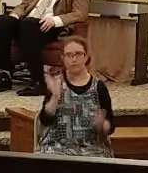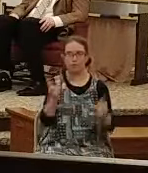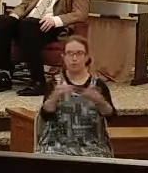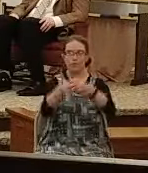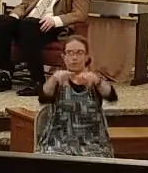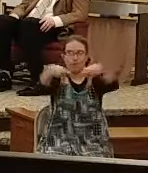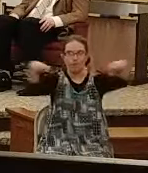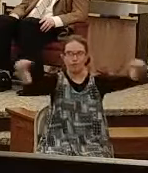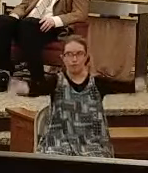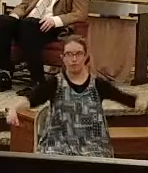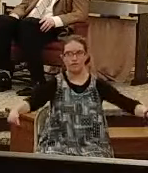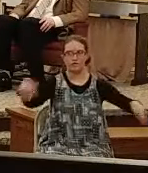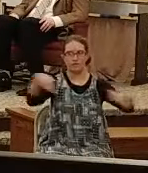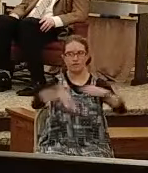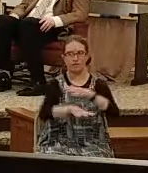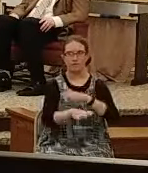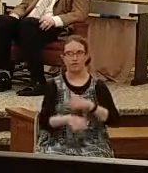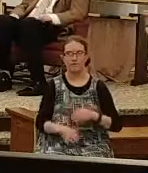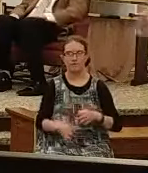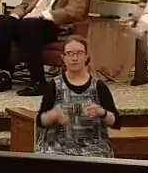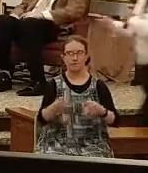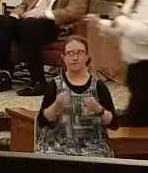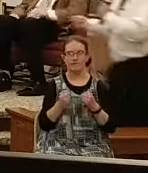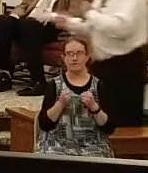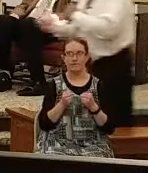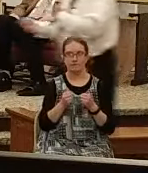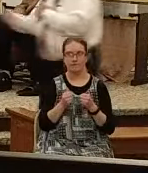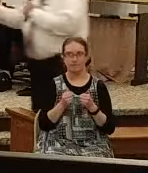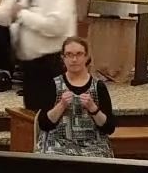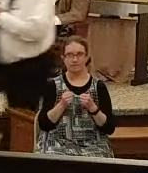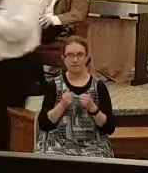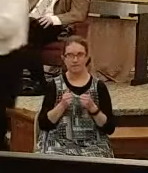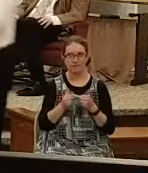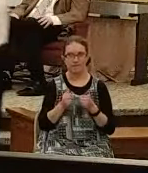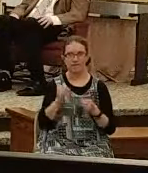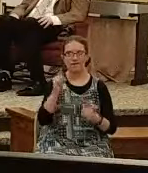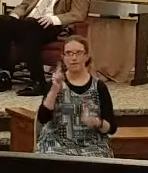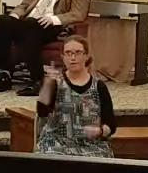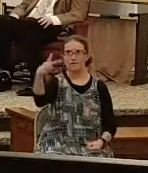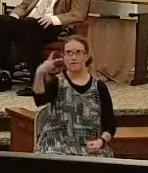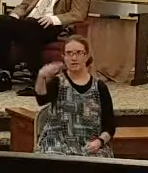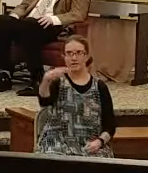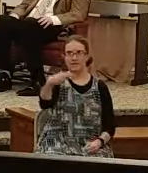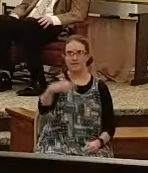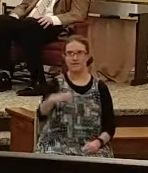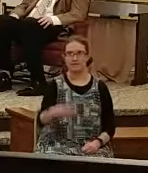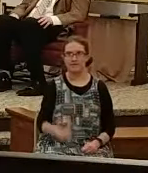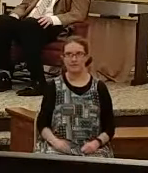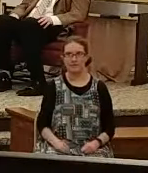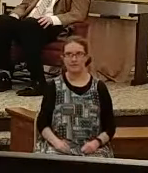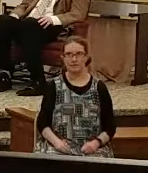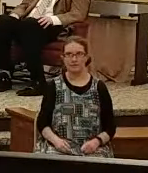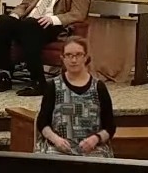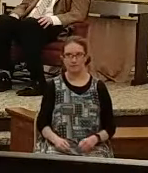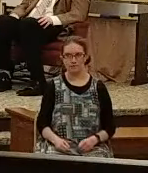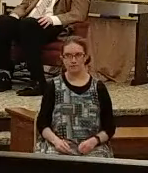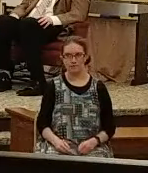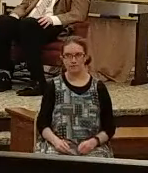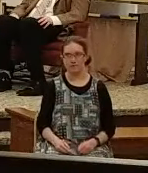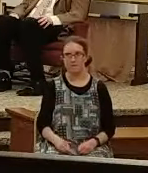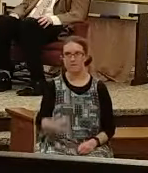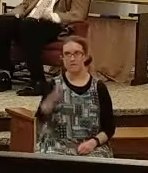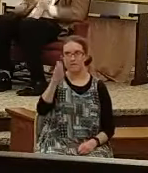it. And they would take those first cuts, and they would lay them, because back then we